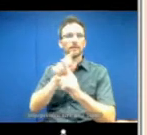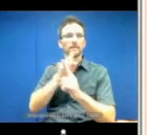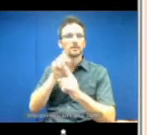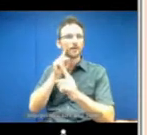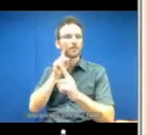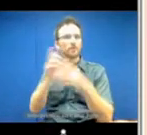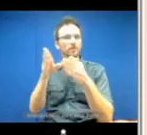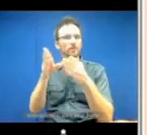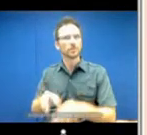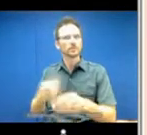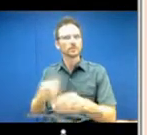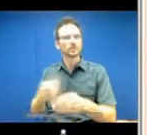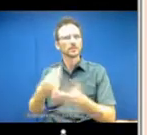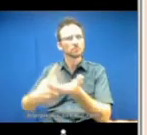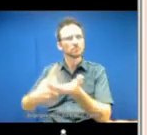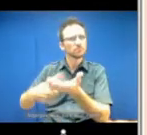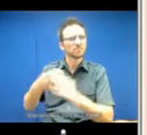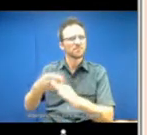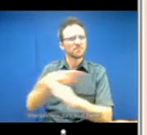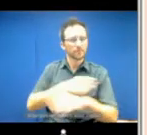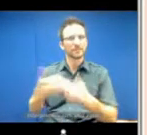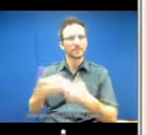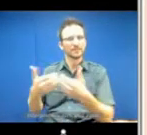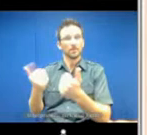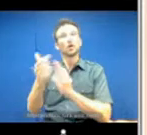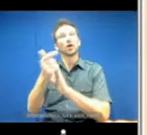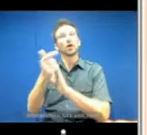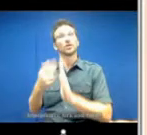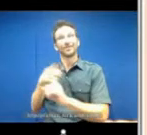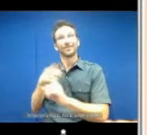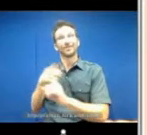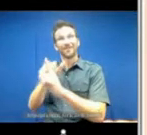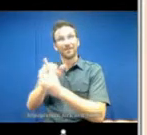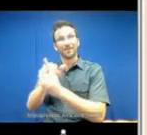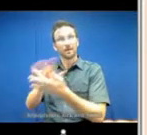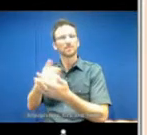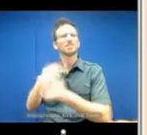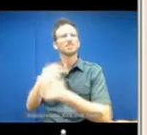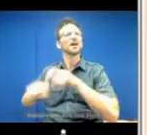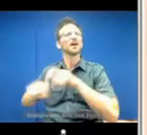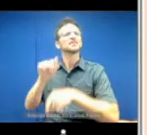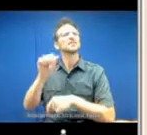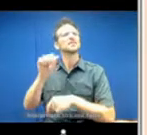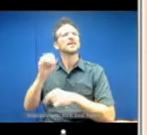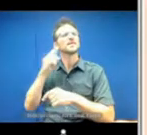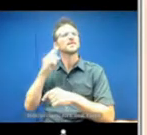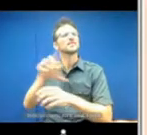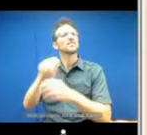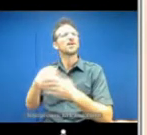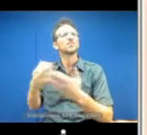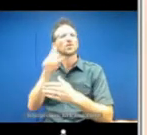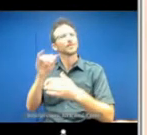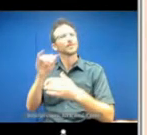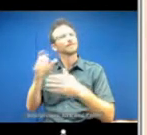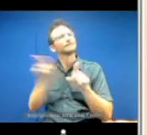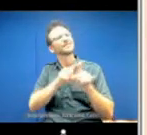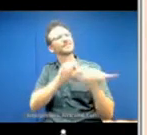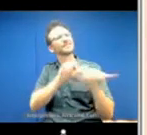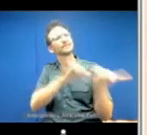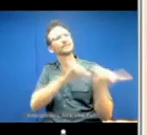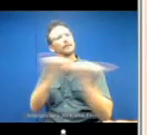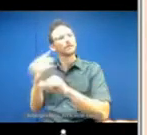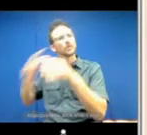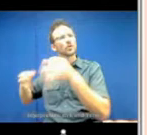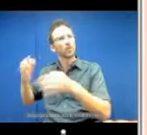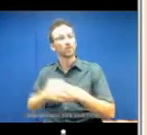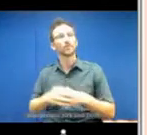the attorneys, you need to know what the case is about, just like we do in court. I will have had the complaint ahead of time,